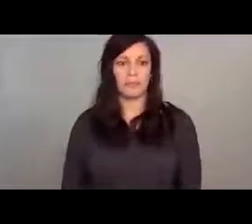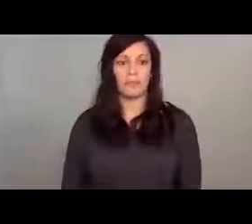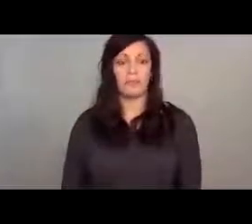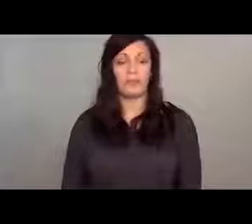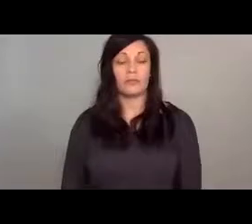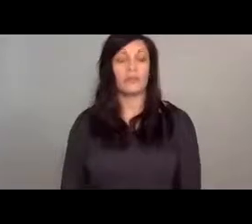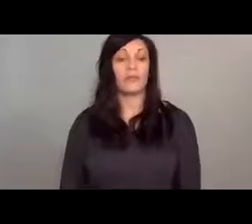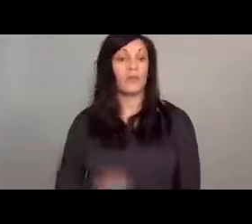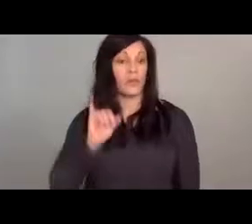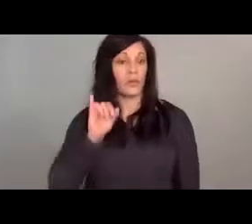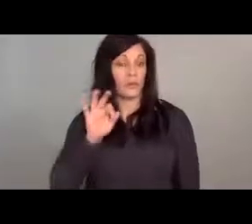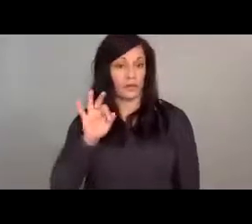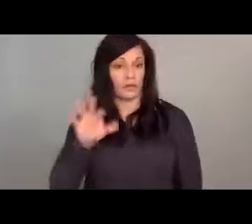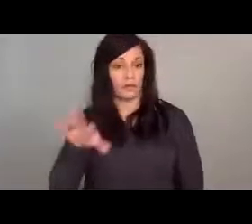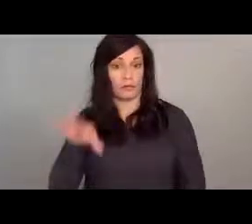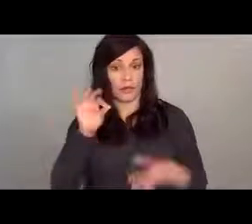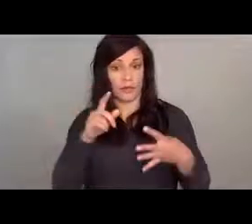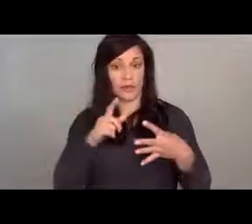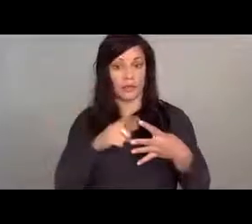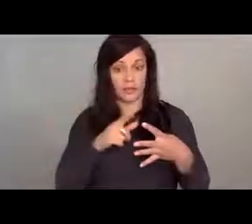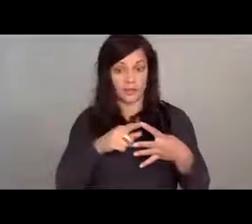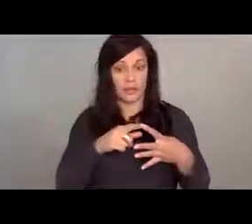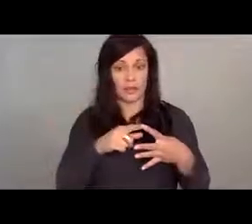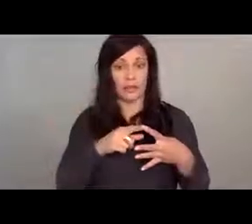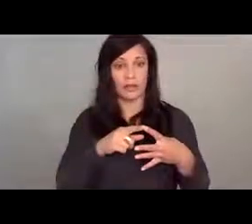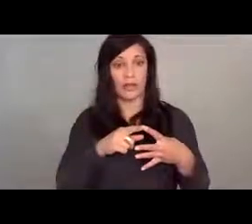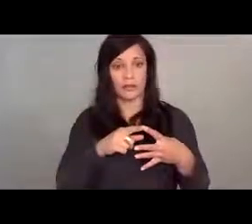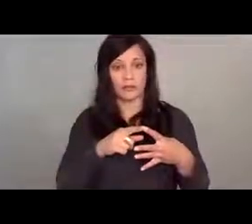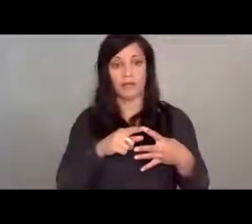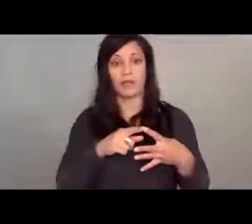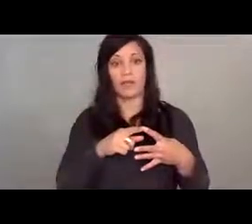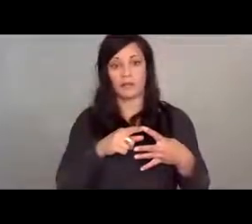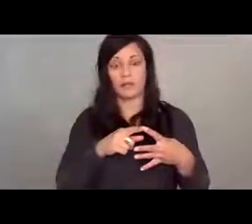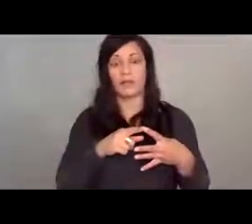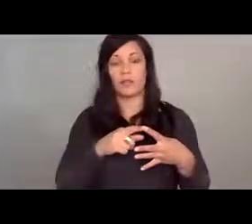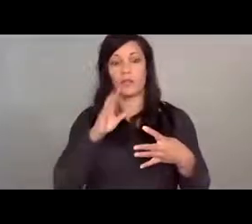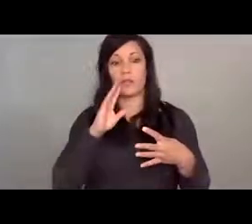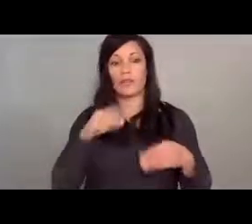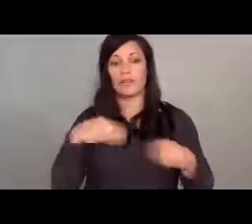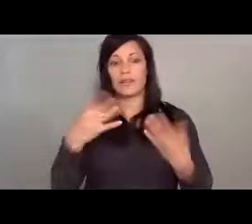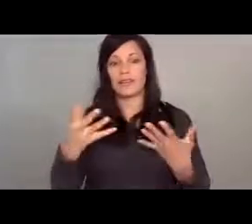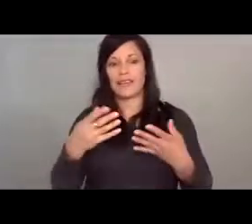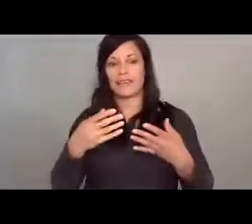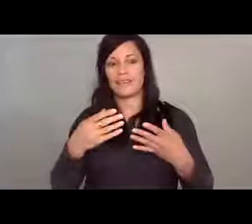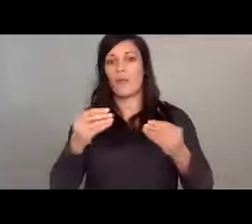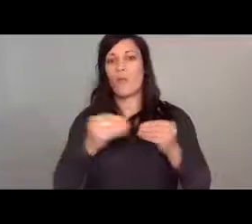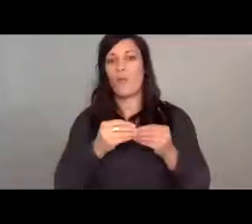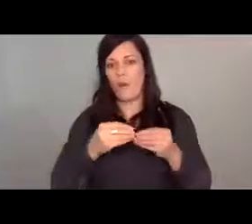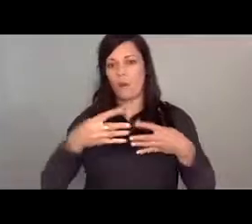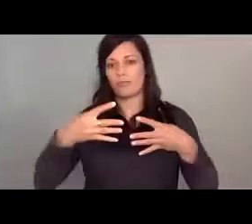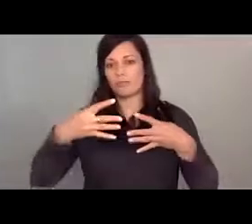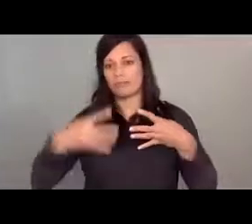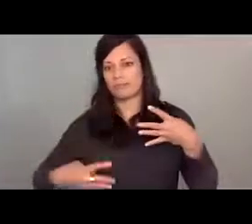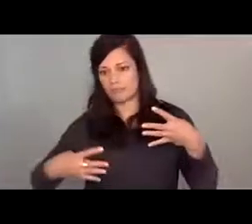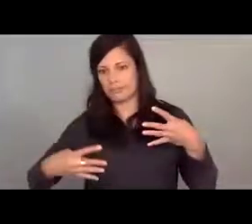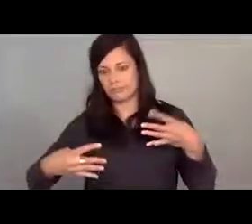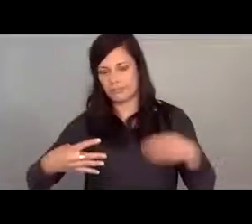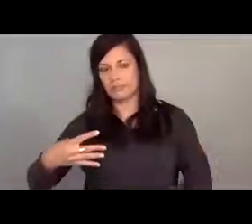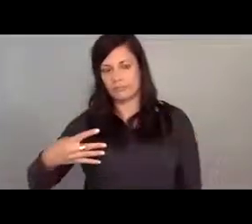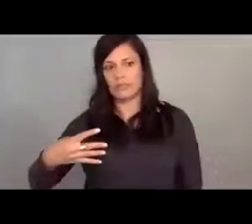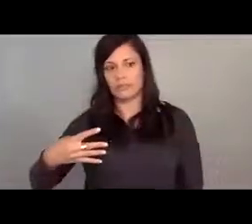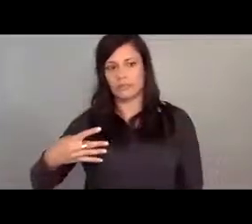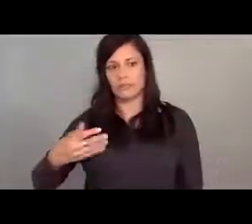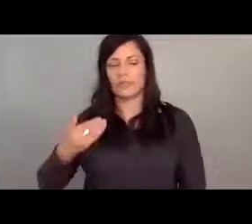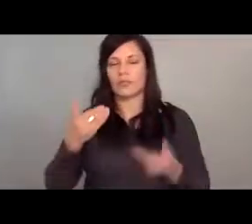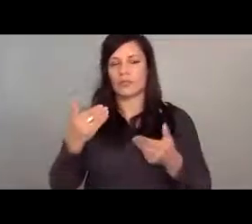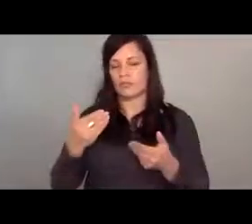If you select arts, culture, science, or heritage, it's going to give you a subcategory section. And in this situation,